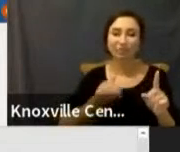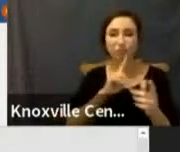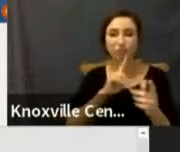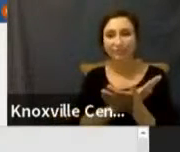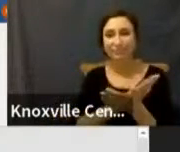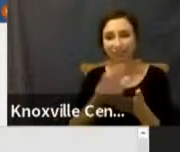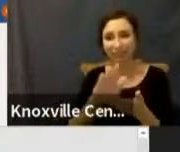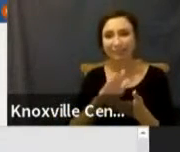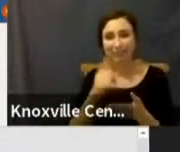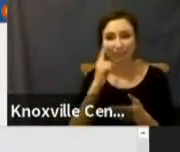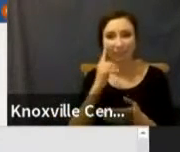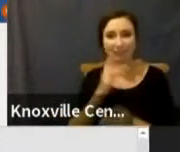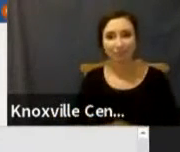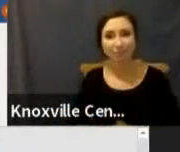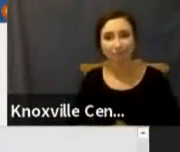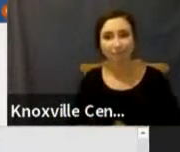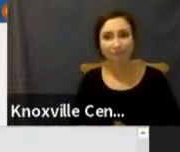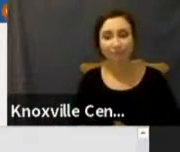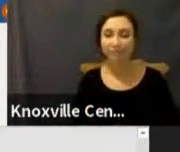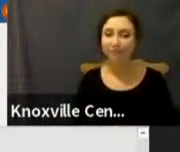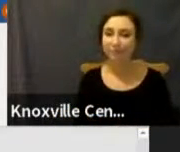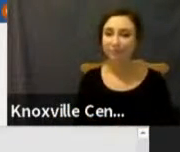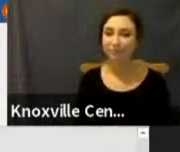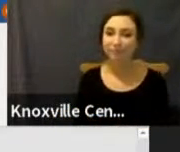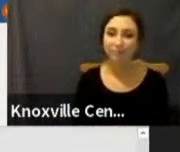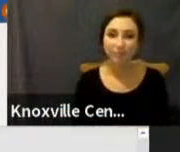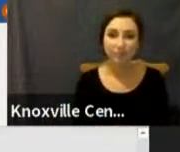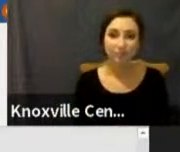think, Dr. Buchanan.